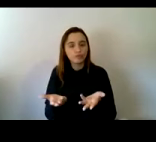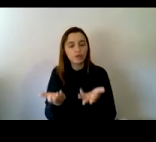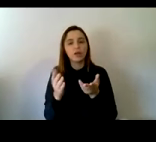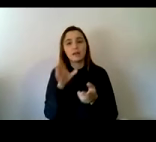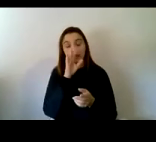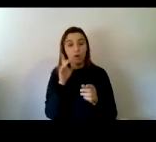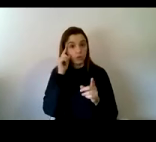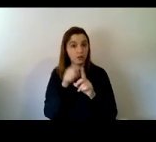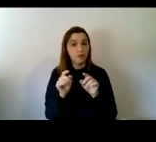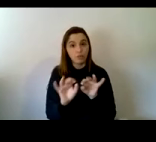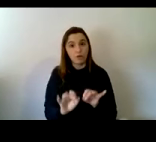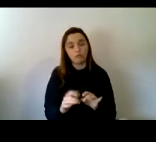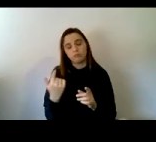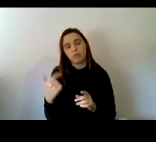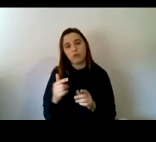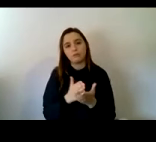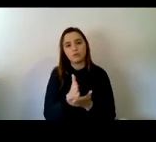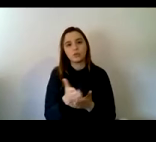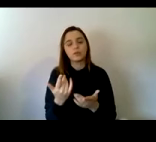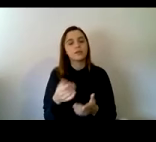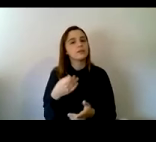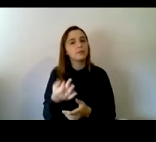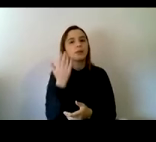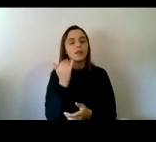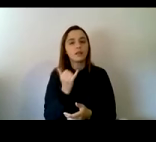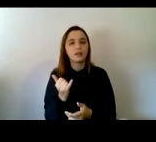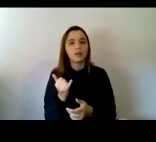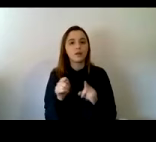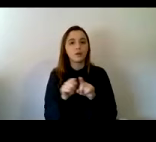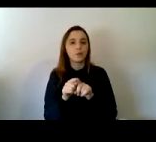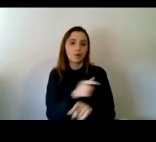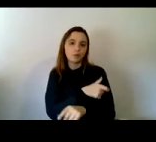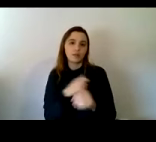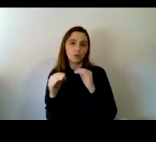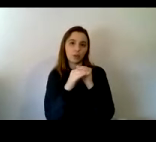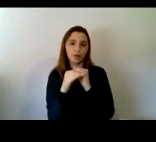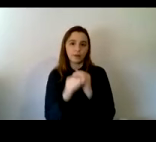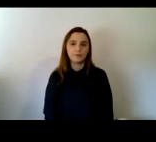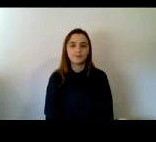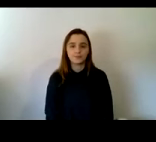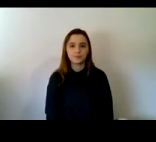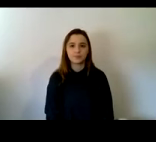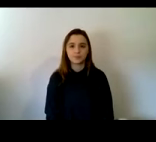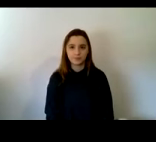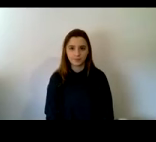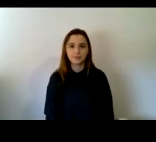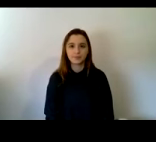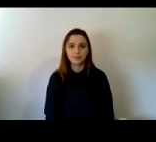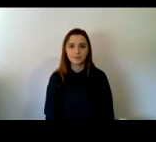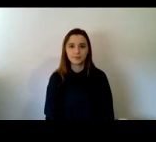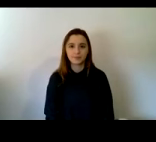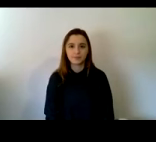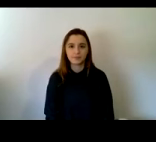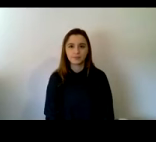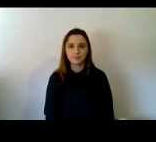I'm always trying to have equal representation. I'm aware of